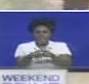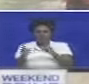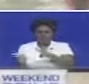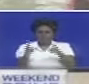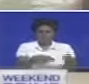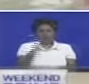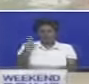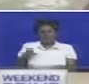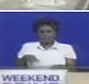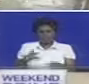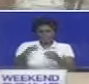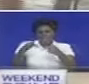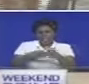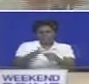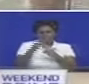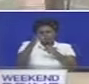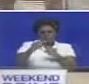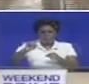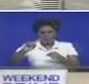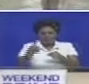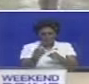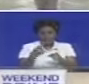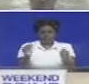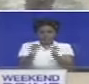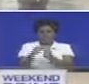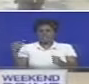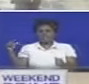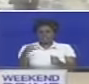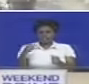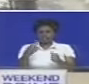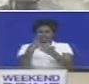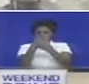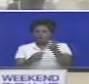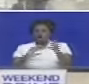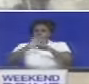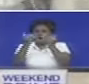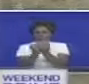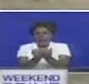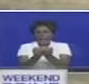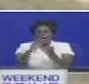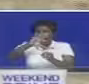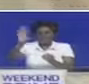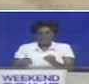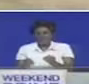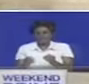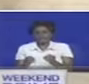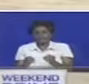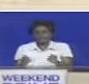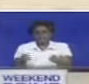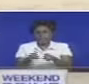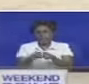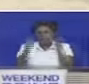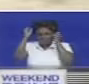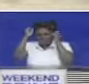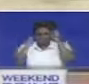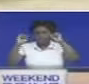women 8 kilometers race was first to take off with Gladys Cherono, the double All-African Games champion, while Military Games champion